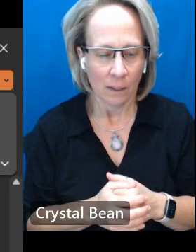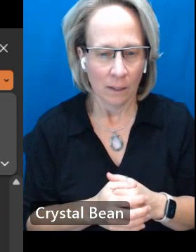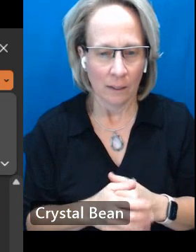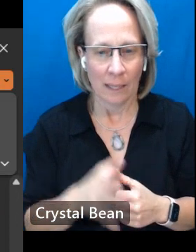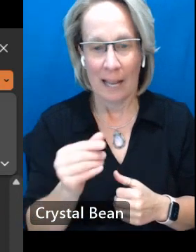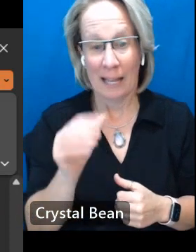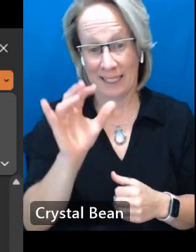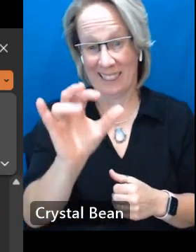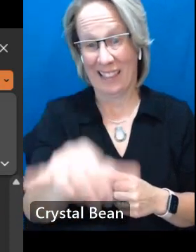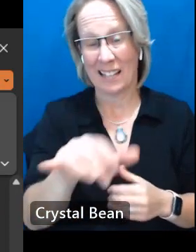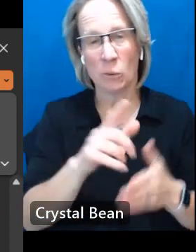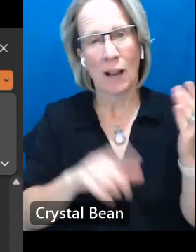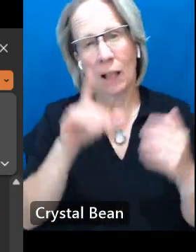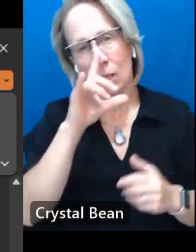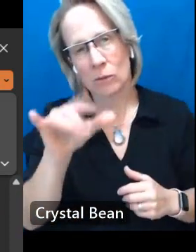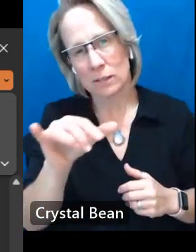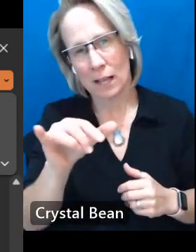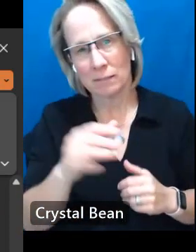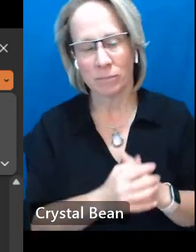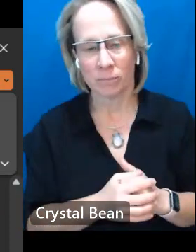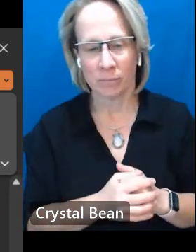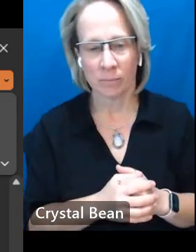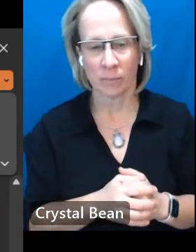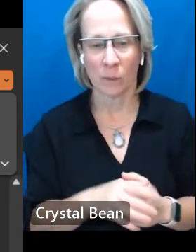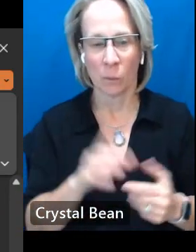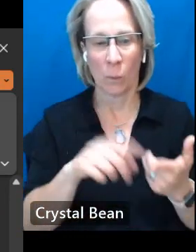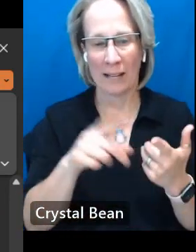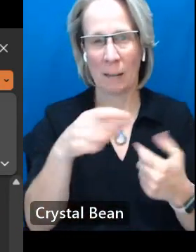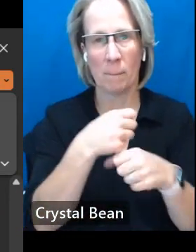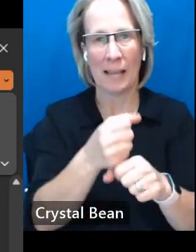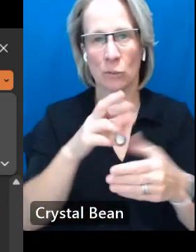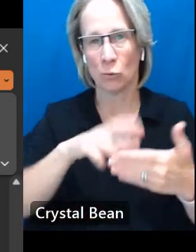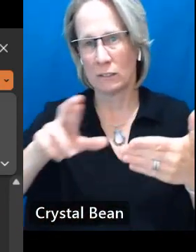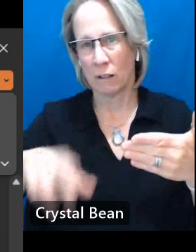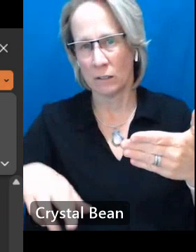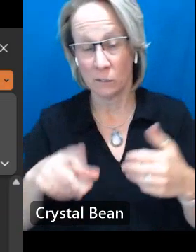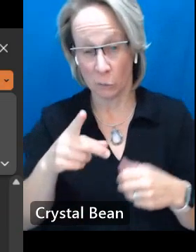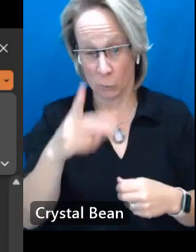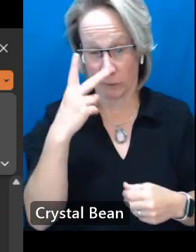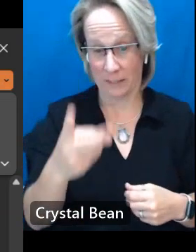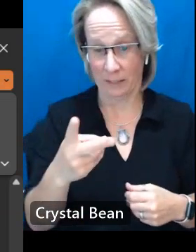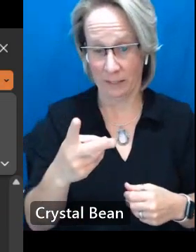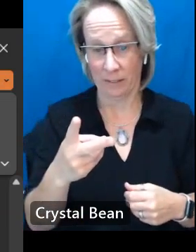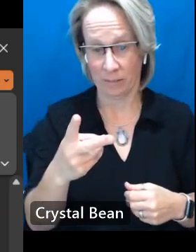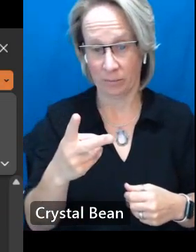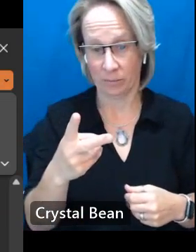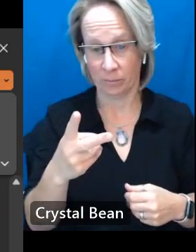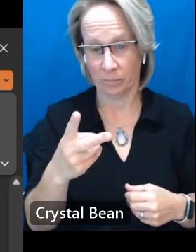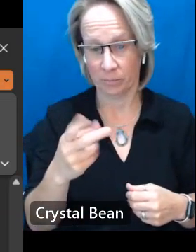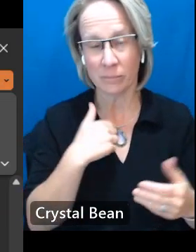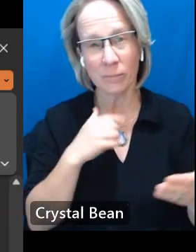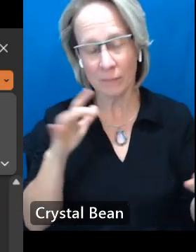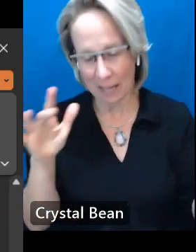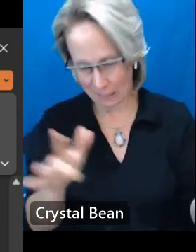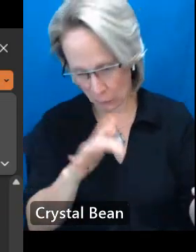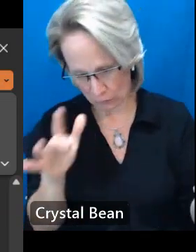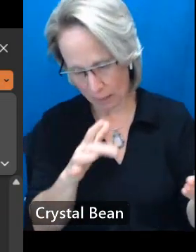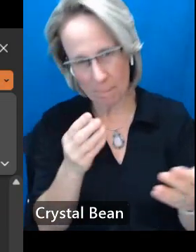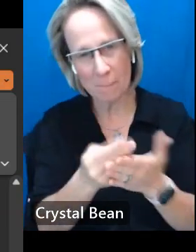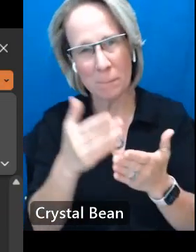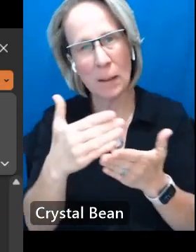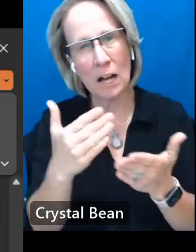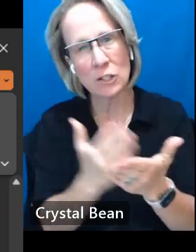like when it generates a result for you. So you see here, what I did was I looked up the budget for a